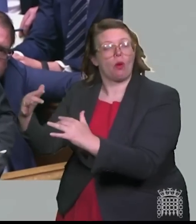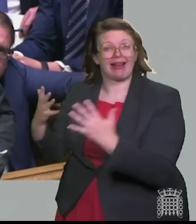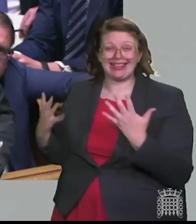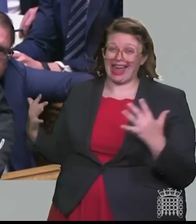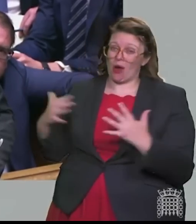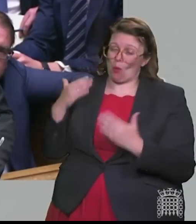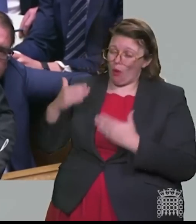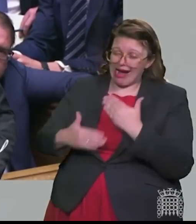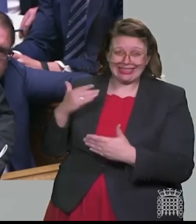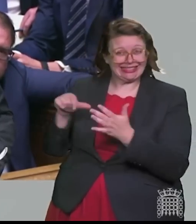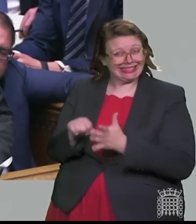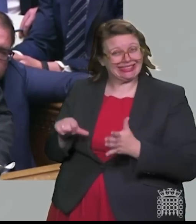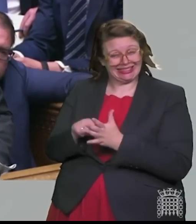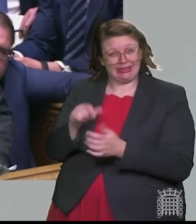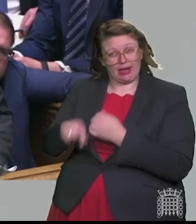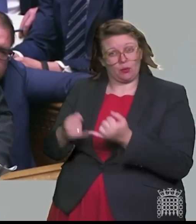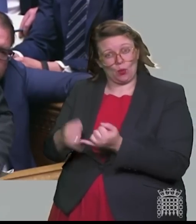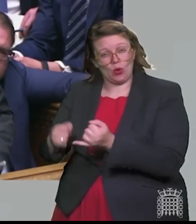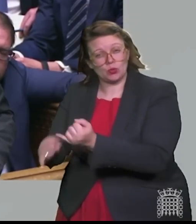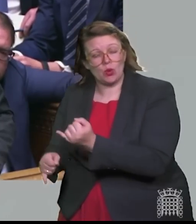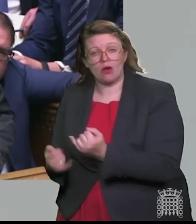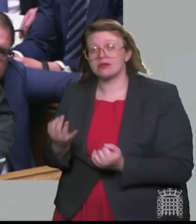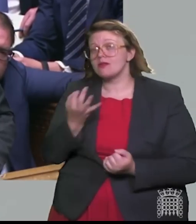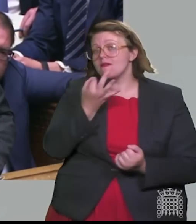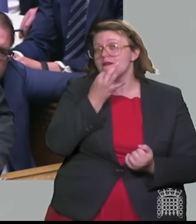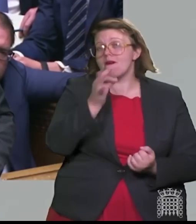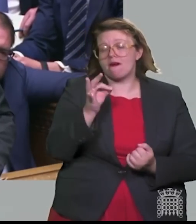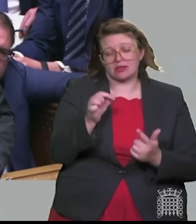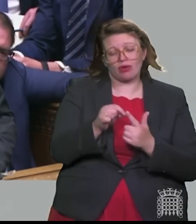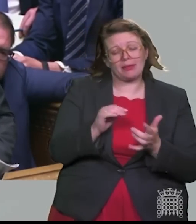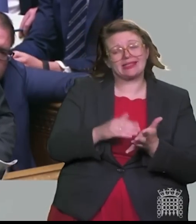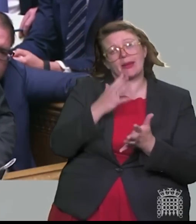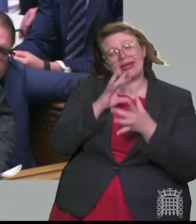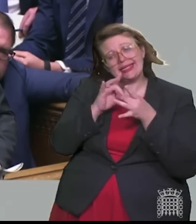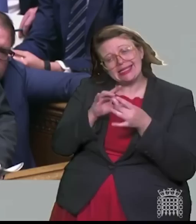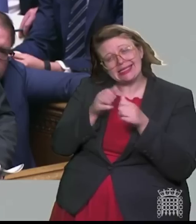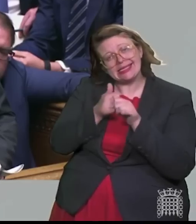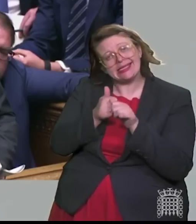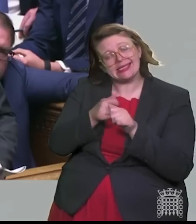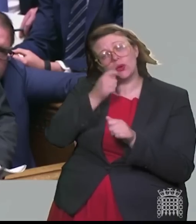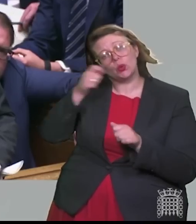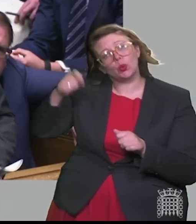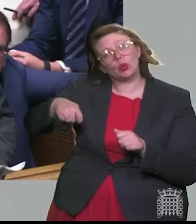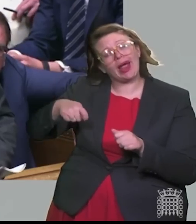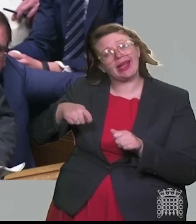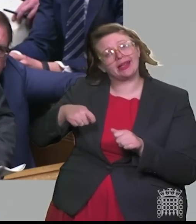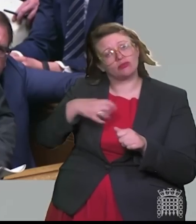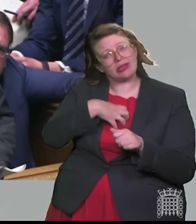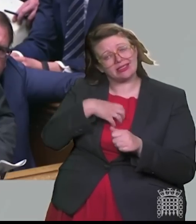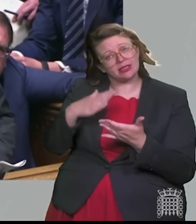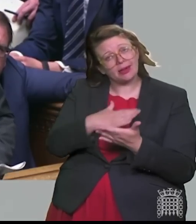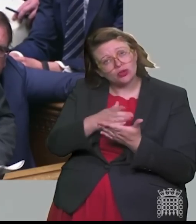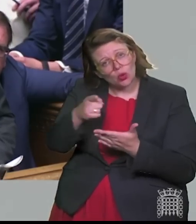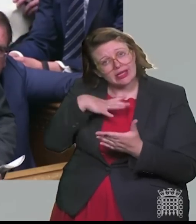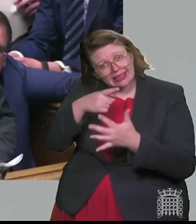pivotal point. So will the Prime Minister use his friendship with President Zelensky to ensure whatever military equipment they